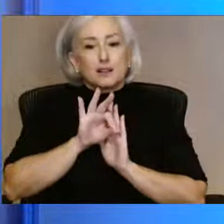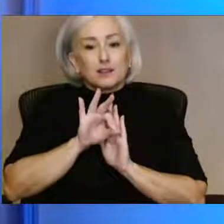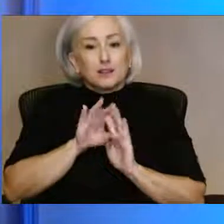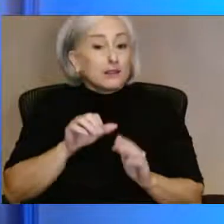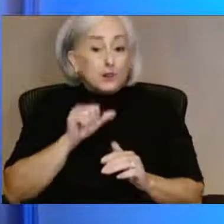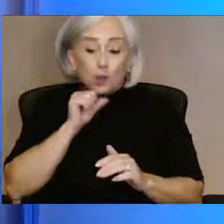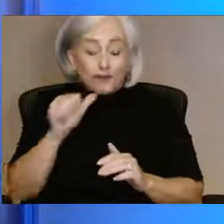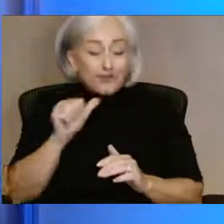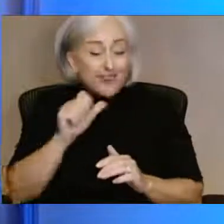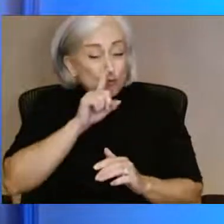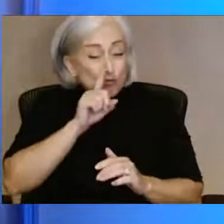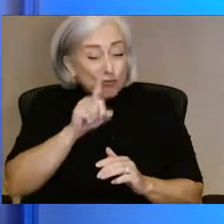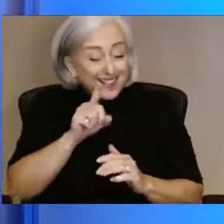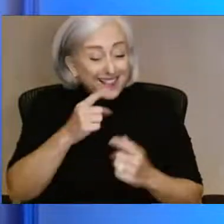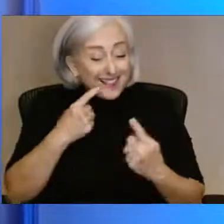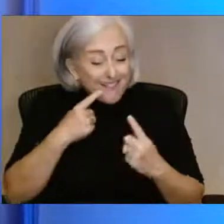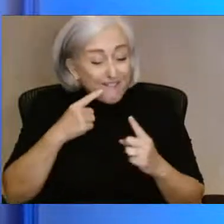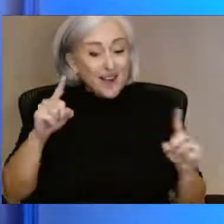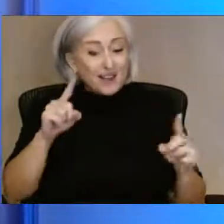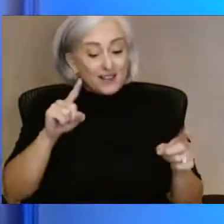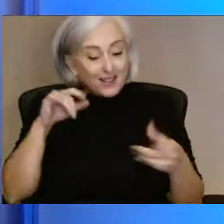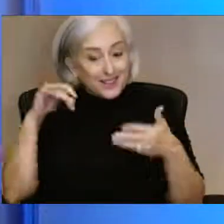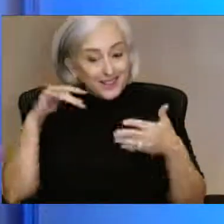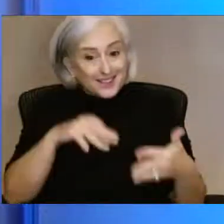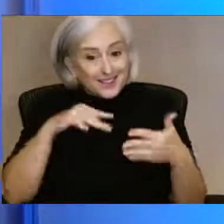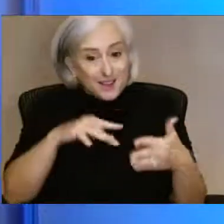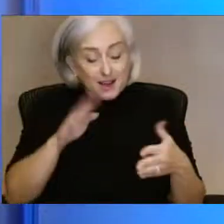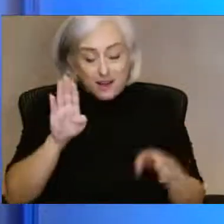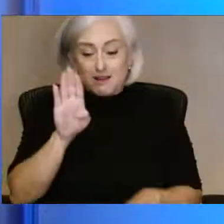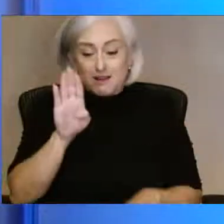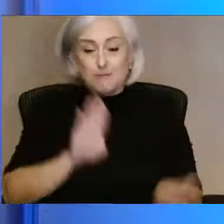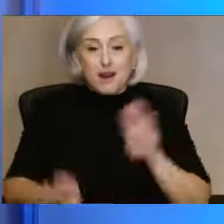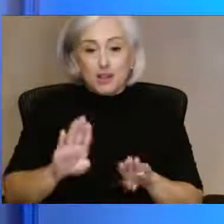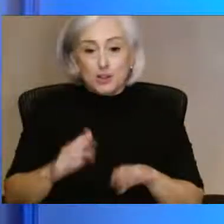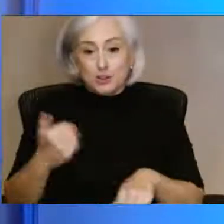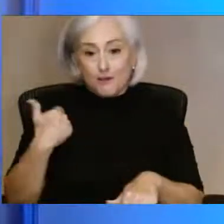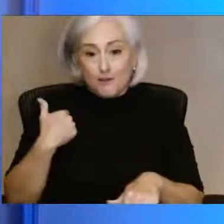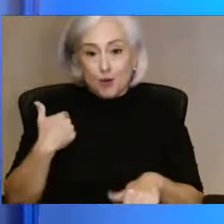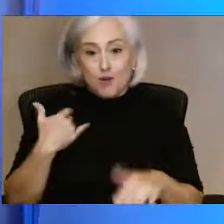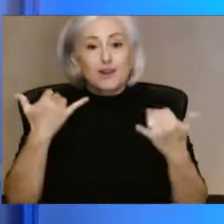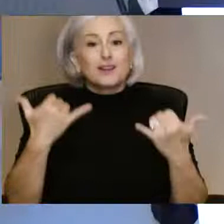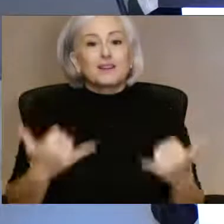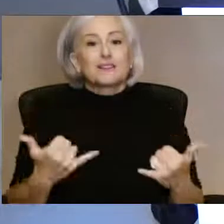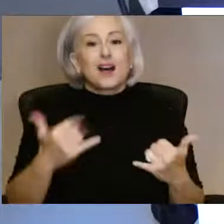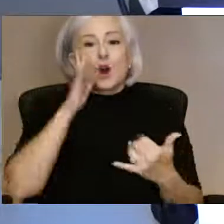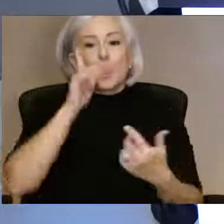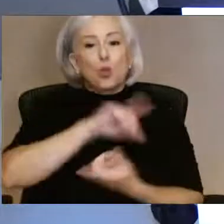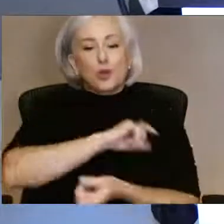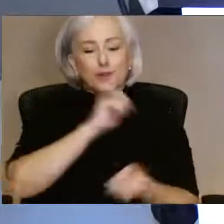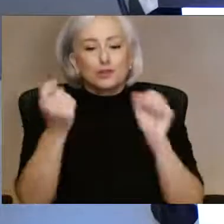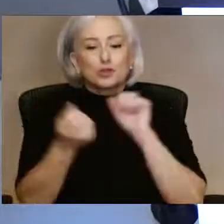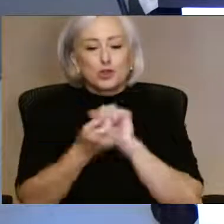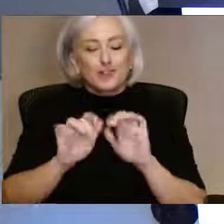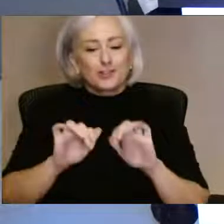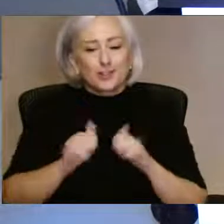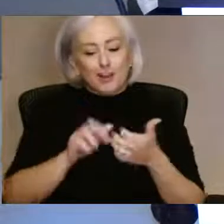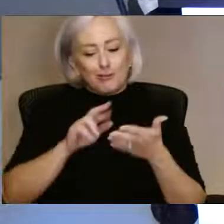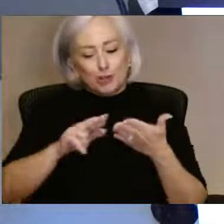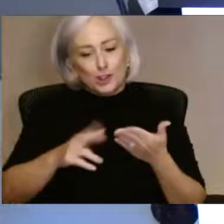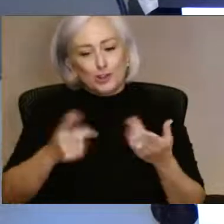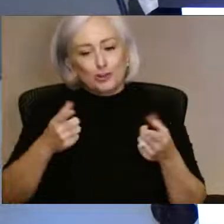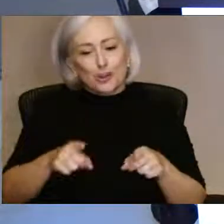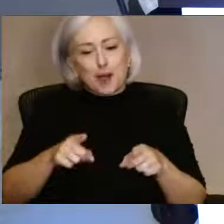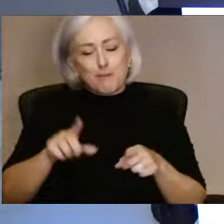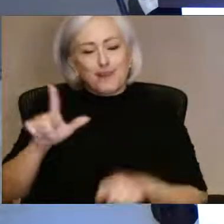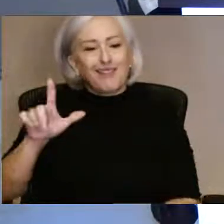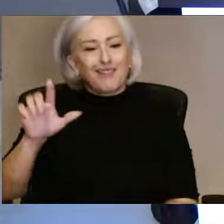So for us, it's really going to change the way we can do research in the laboratory. Yeah. So Mary Frances has